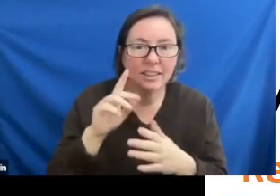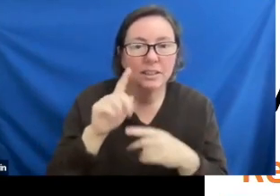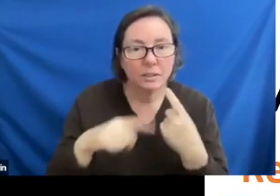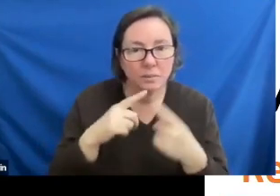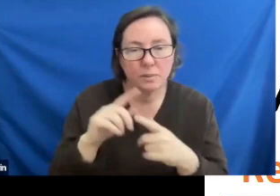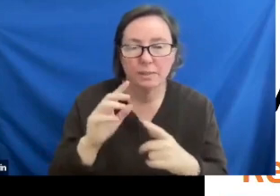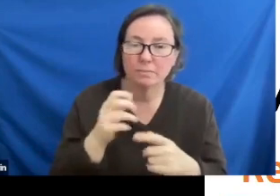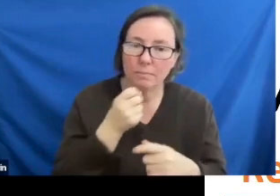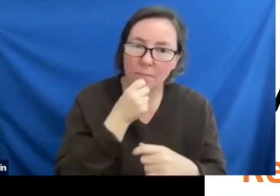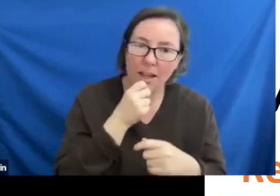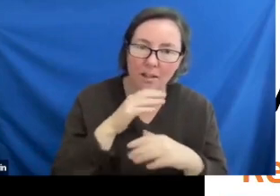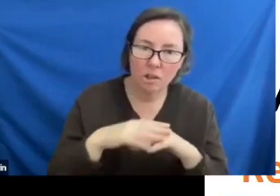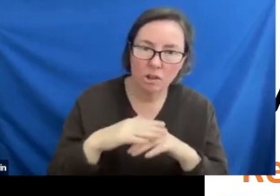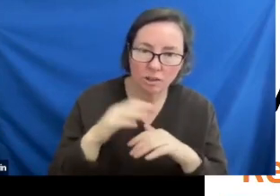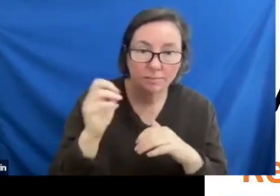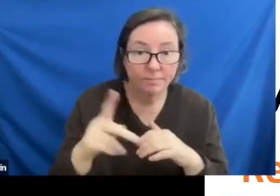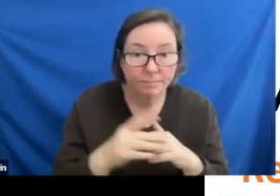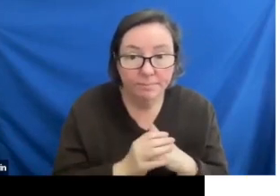permissions.